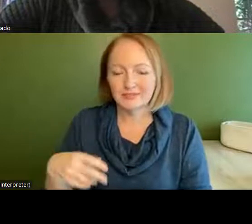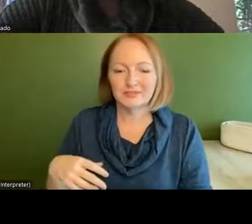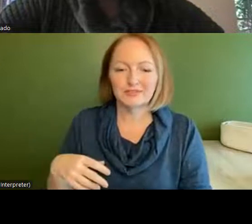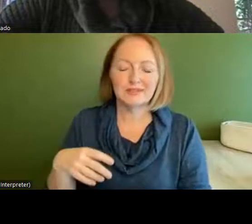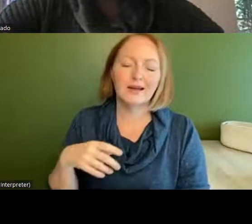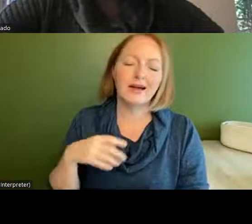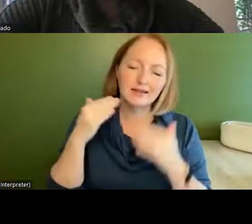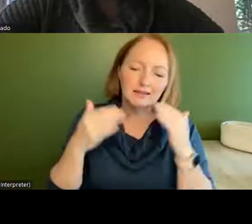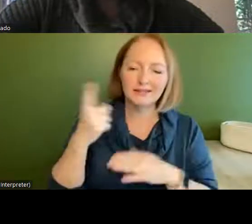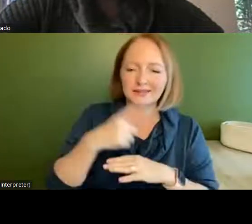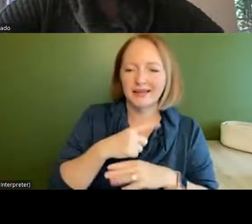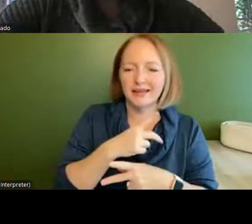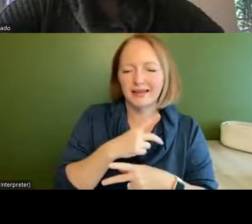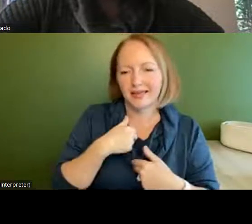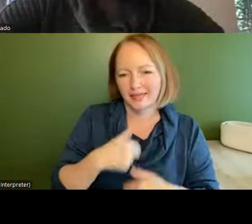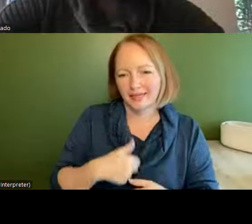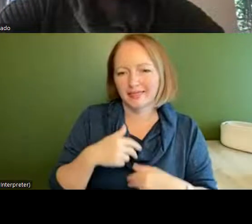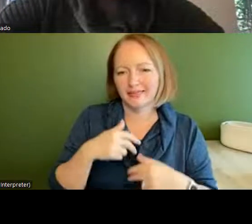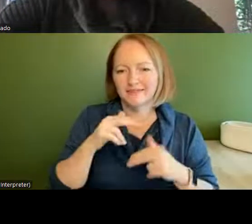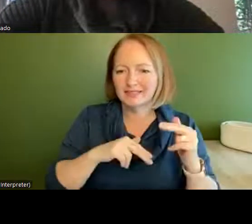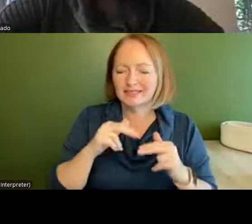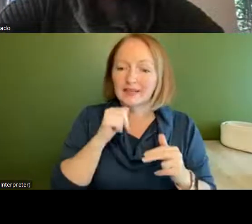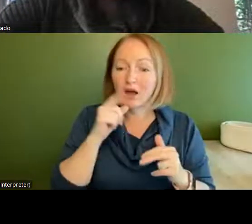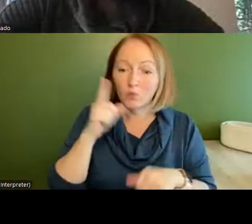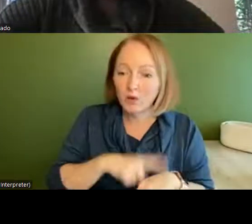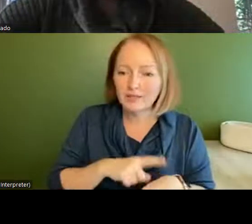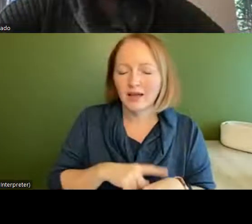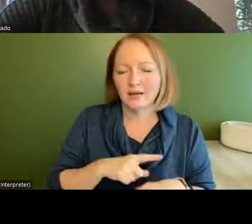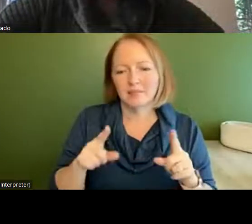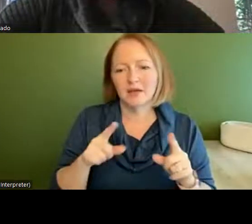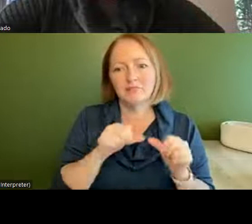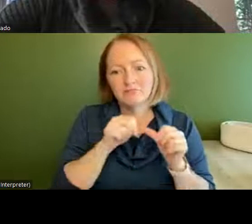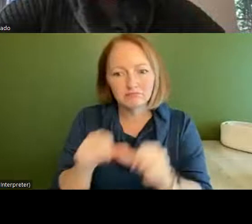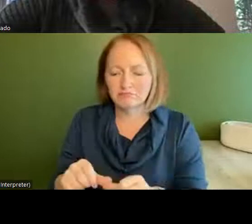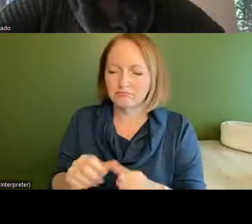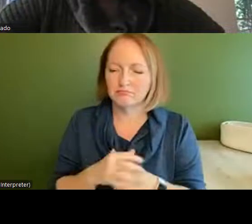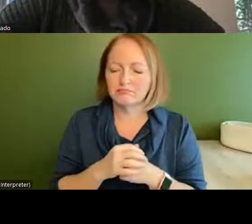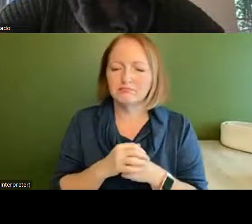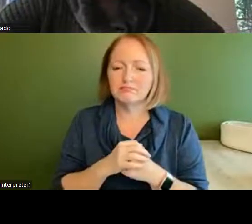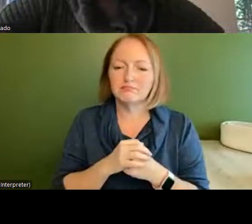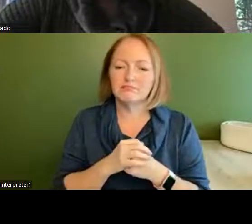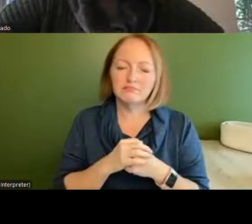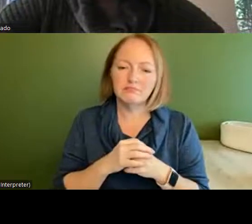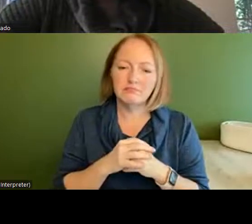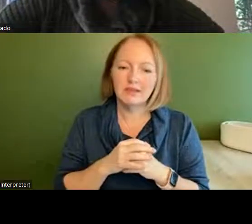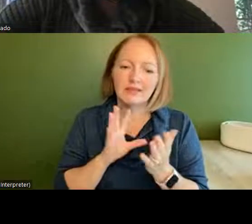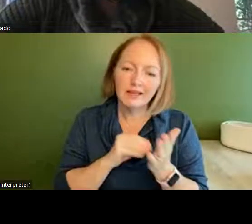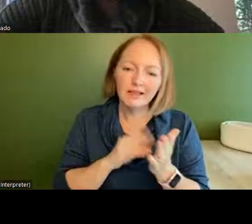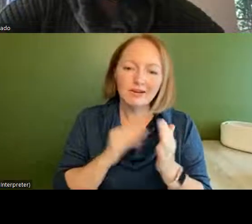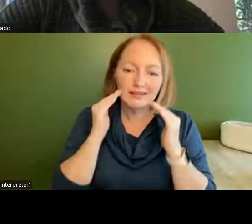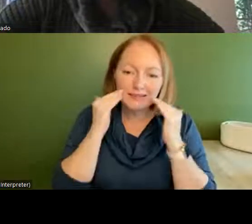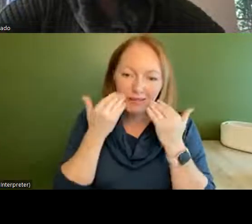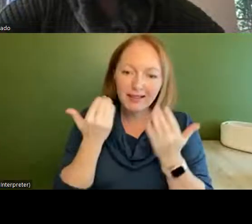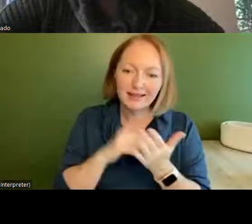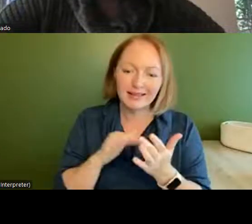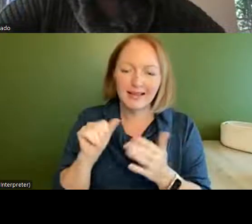day healthcare facility, and let them, not just one time, but it has to be over so they can learn how to smile again in their